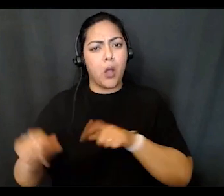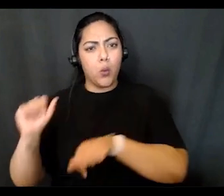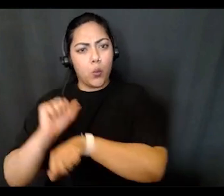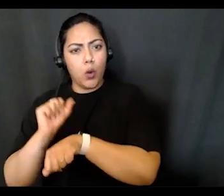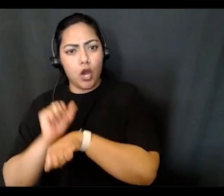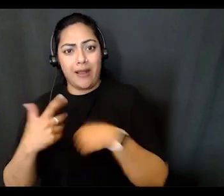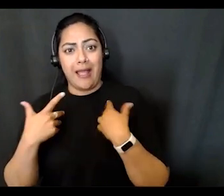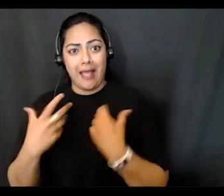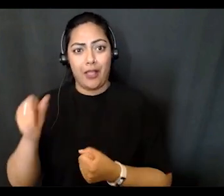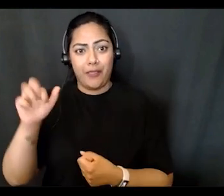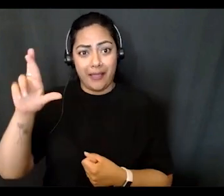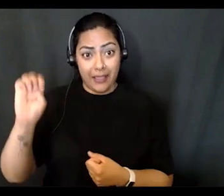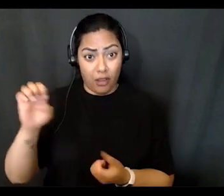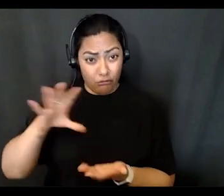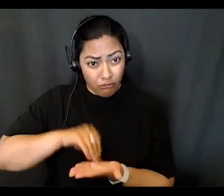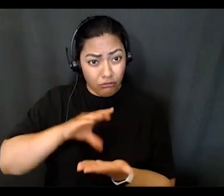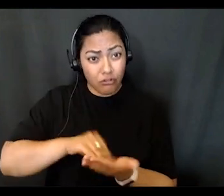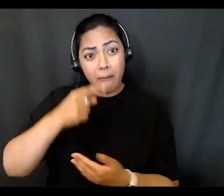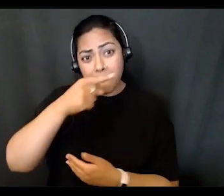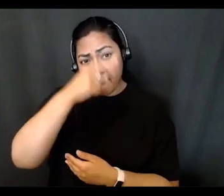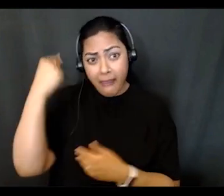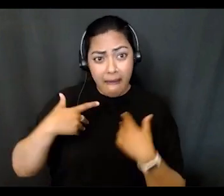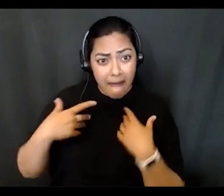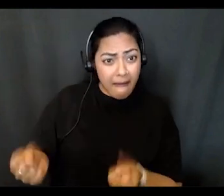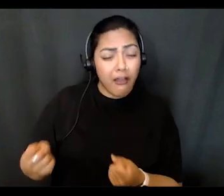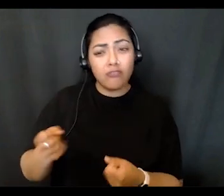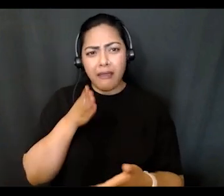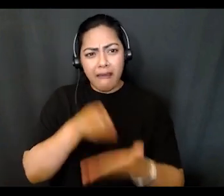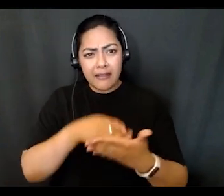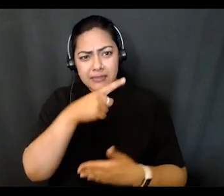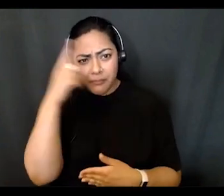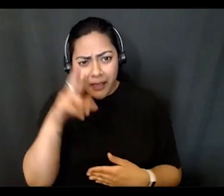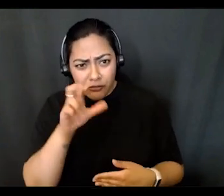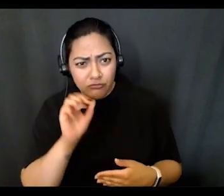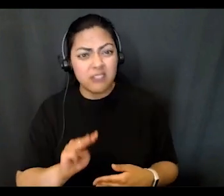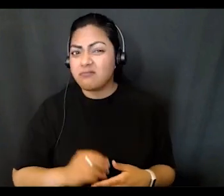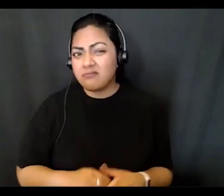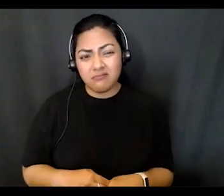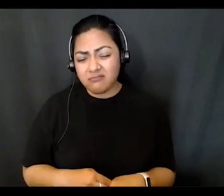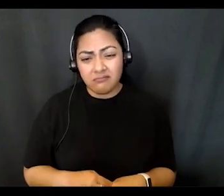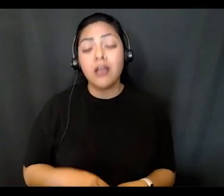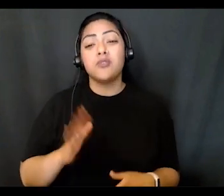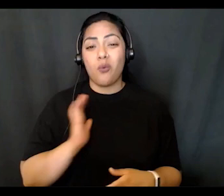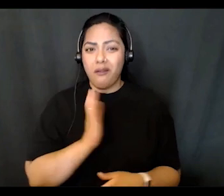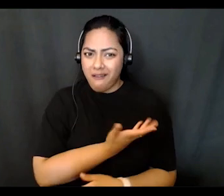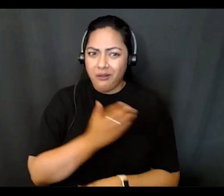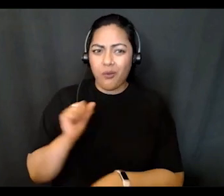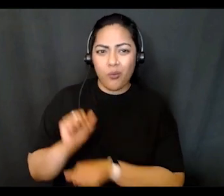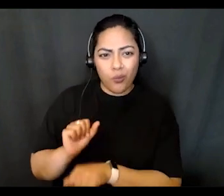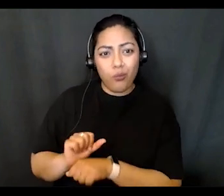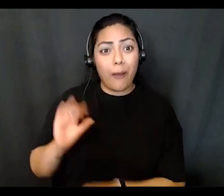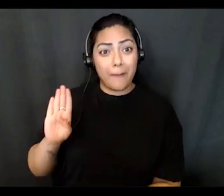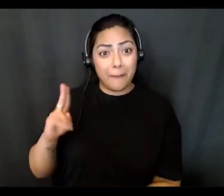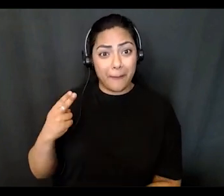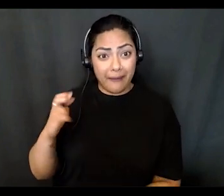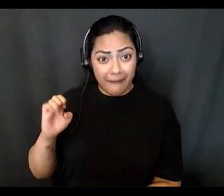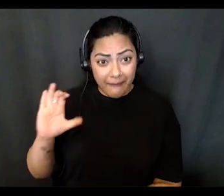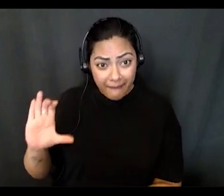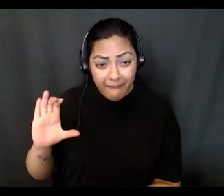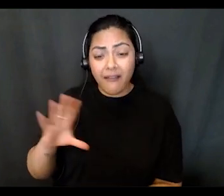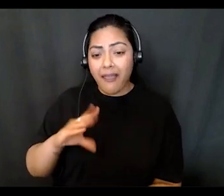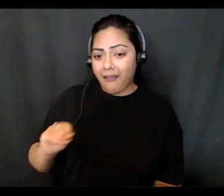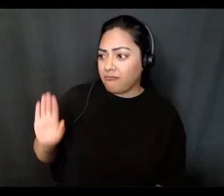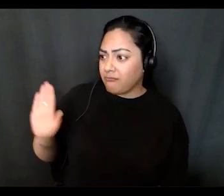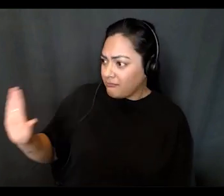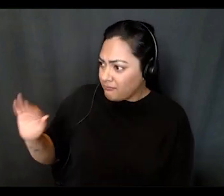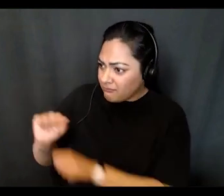do not learn about Black health. We do not learn about anti-Black racism. So the kind of work which BHEC is doing, the kind of work which folks like Dr. Dryden have been doing for